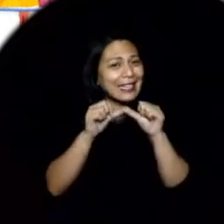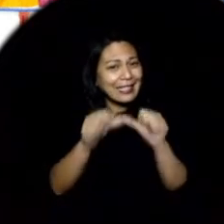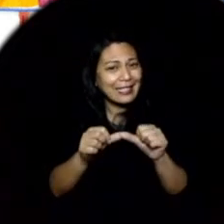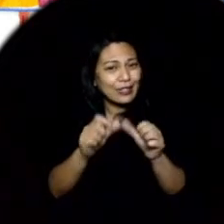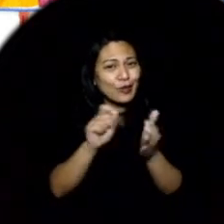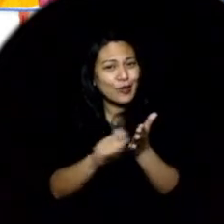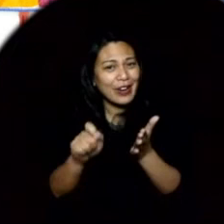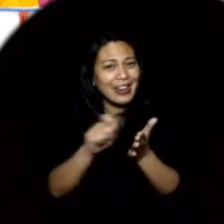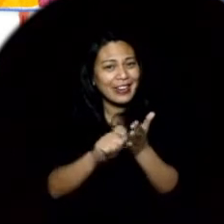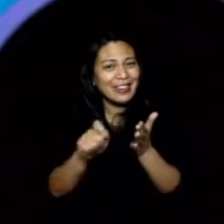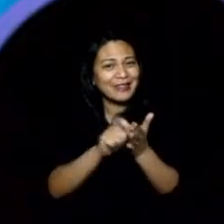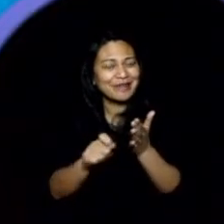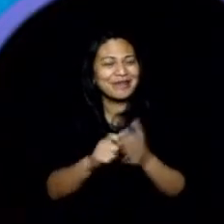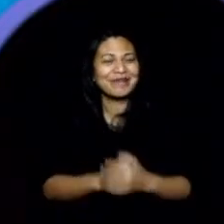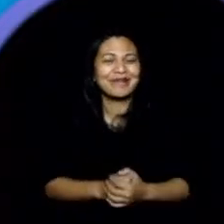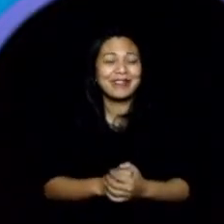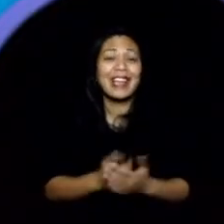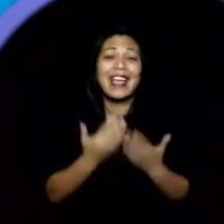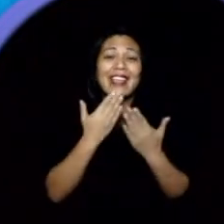writing.